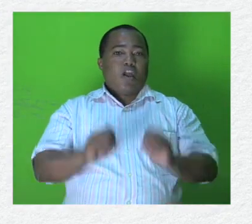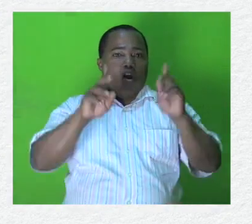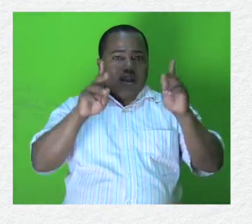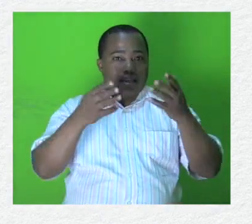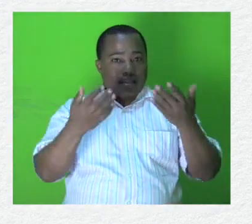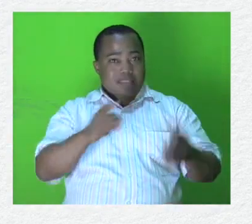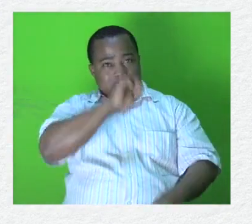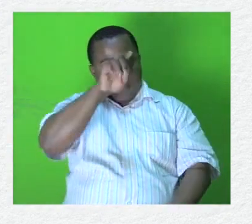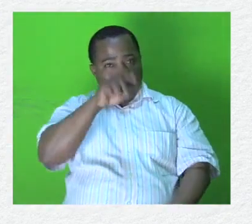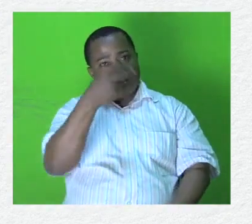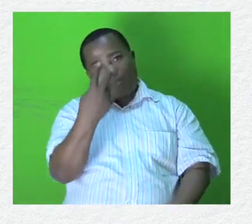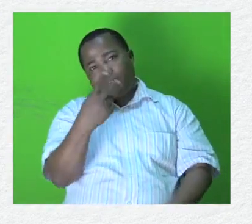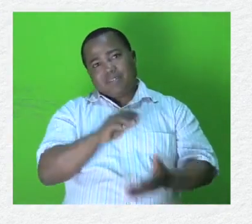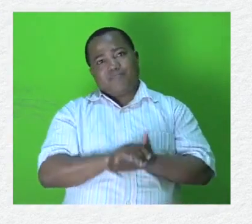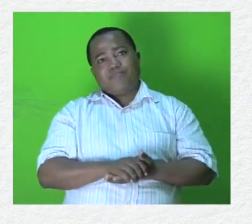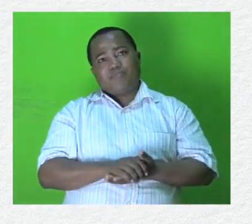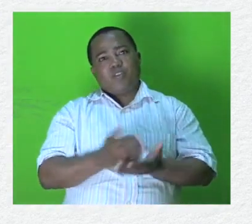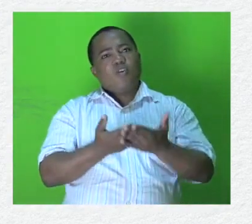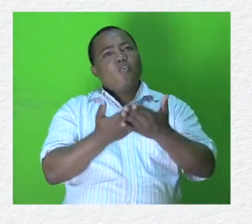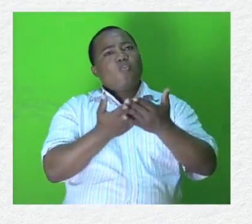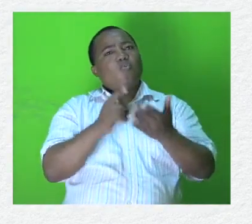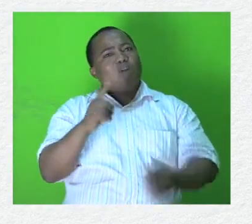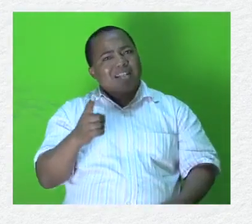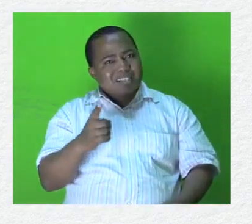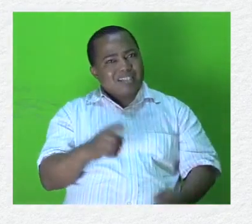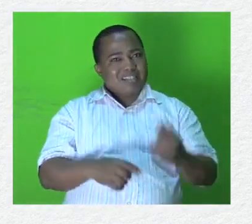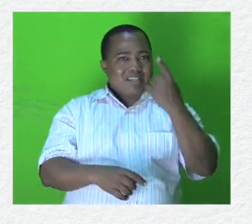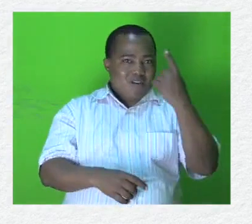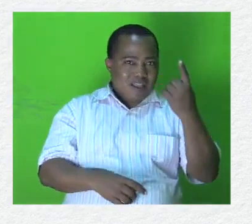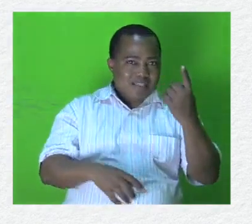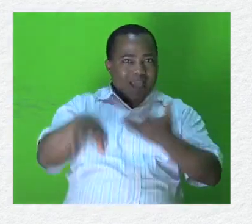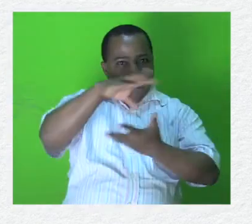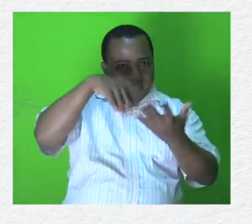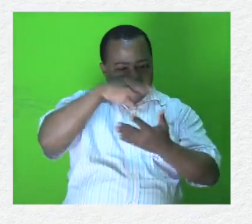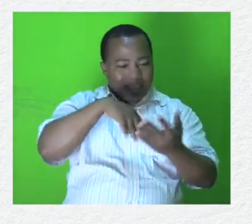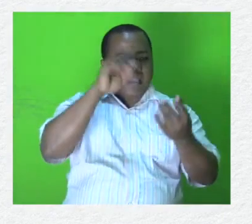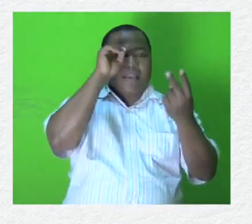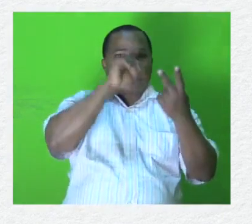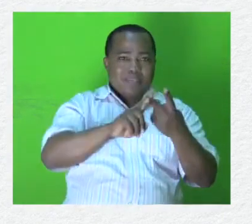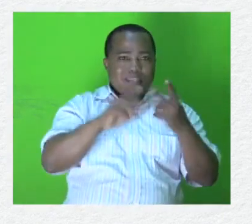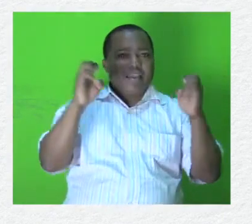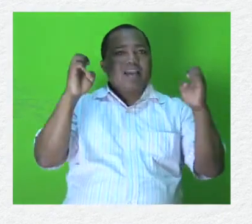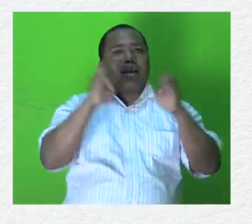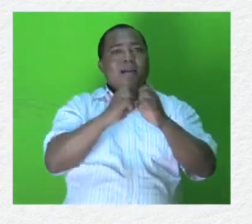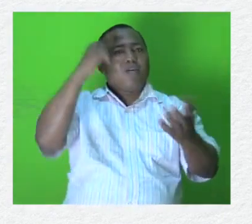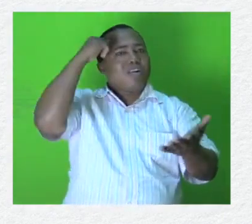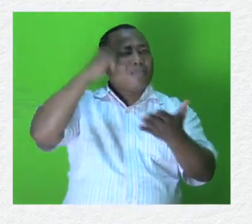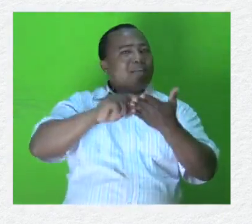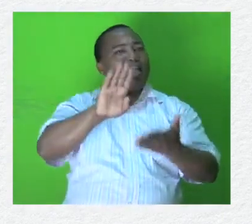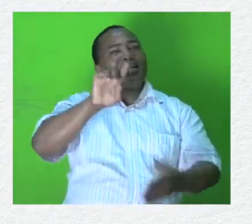Question number 2. What is A mixture, B, a compound?